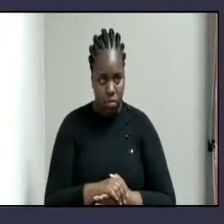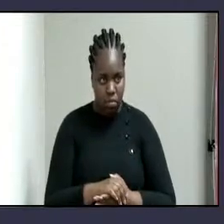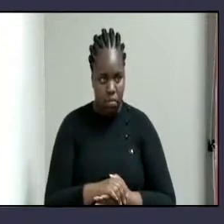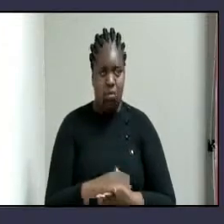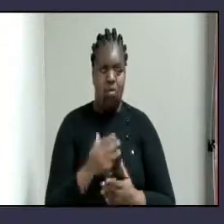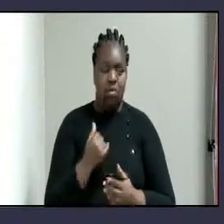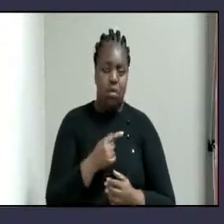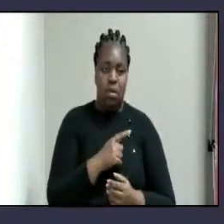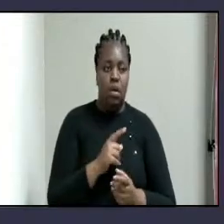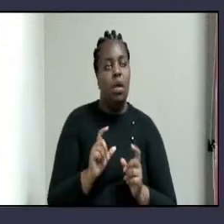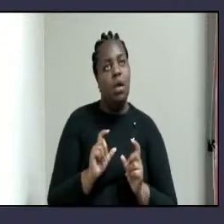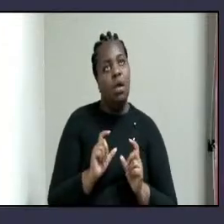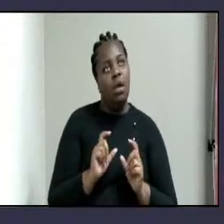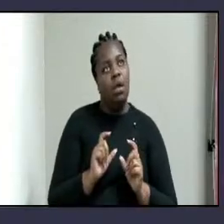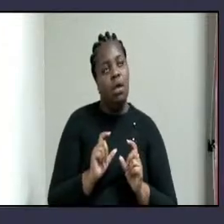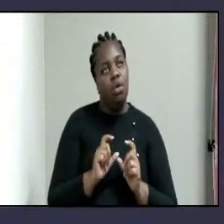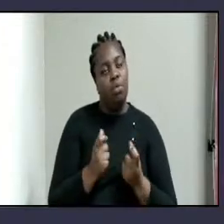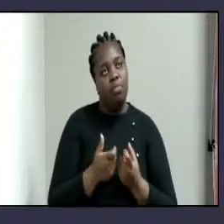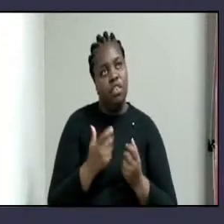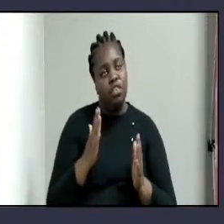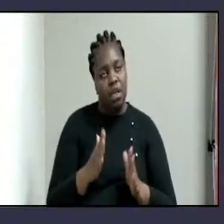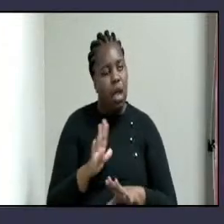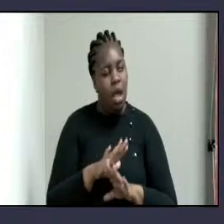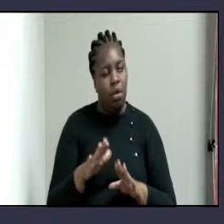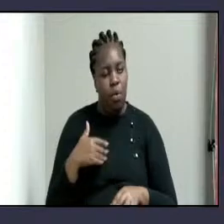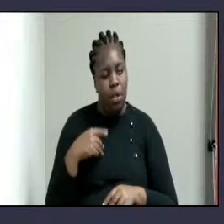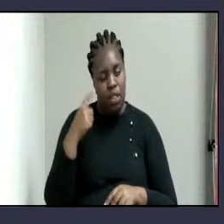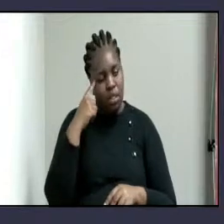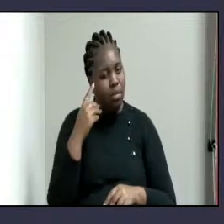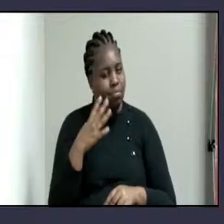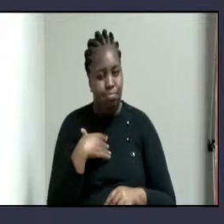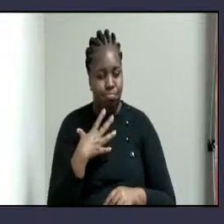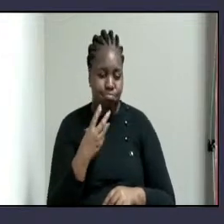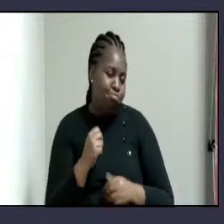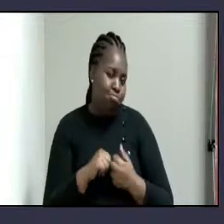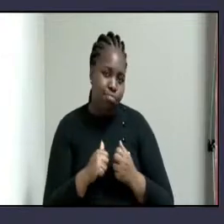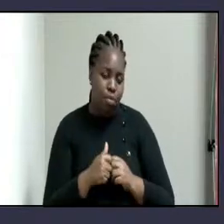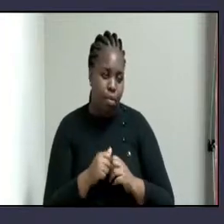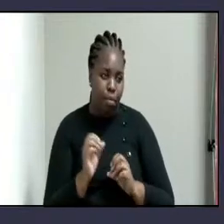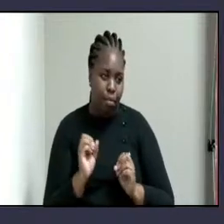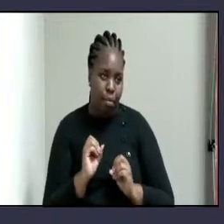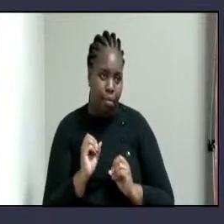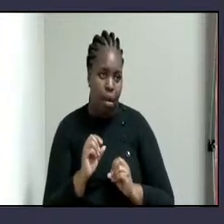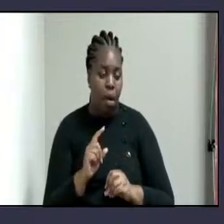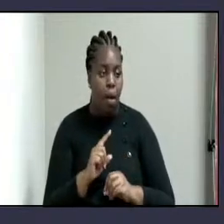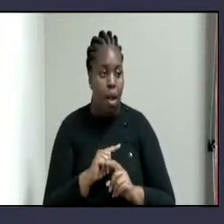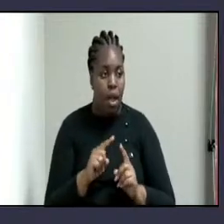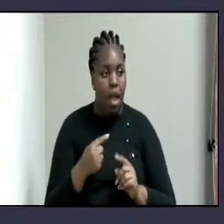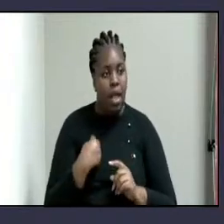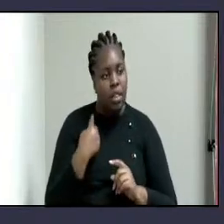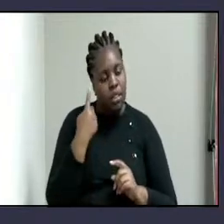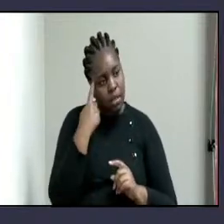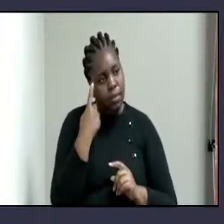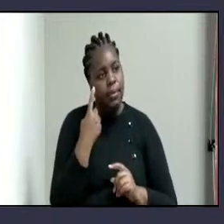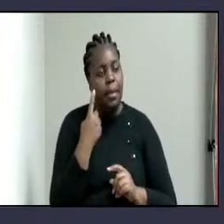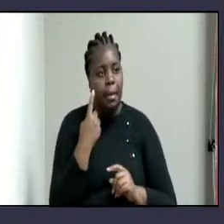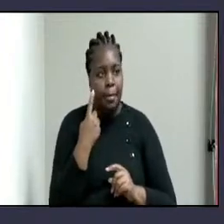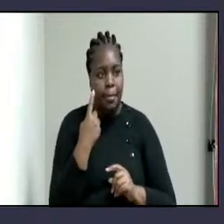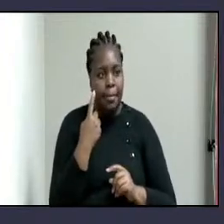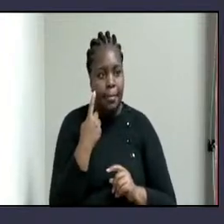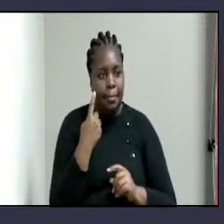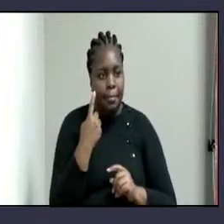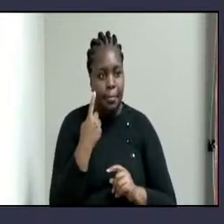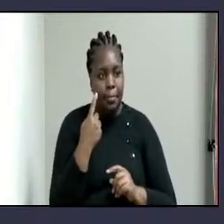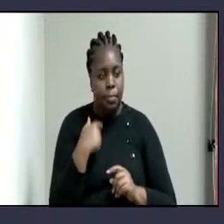come to Commissioner Simanyon's point, I don't think there's any harm at all. In fact, I think in terms of what,